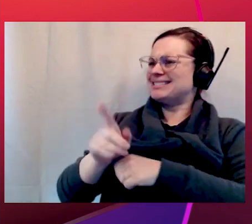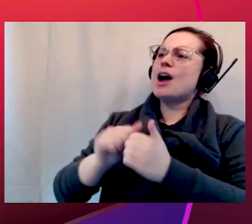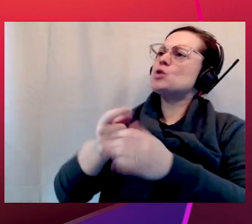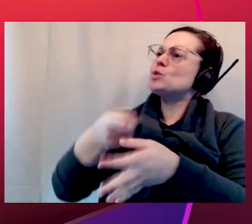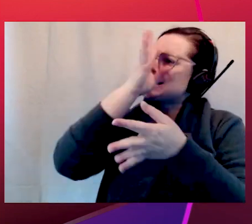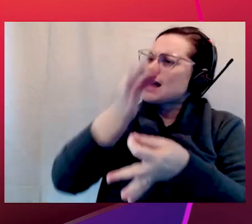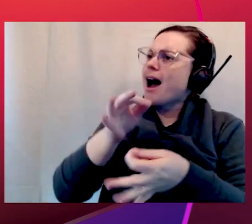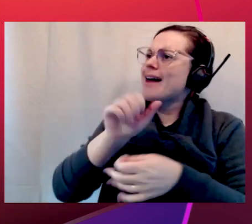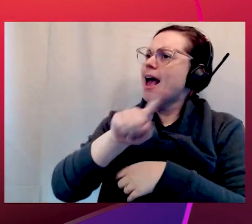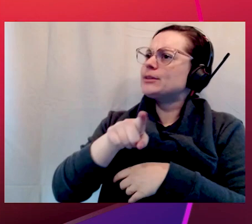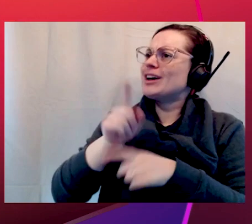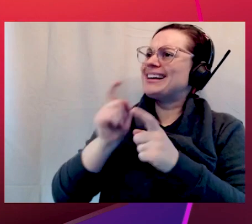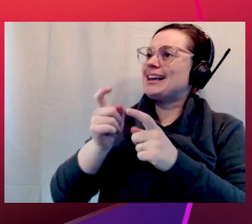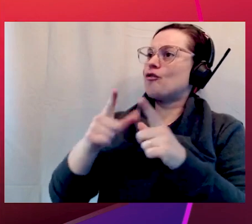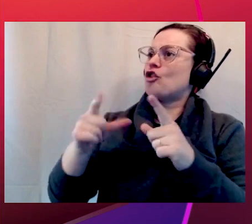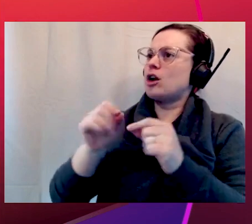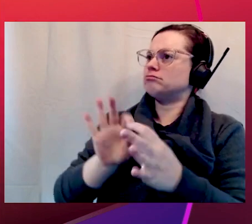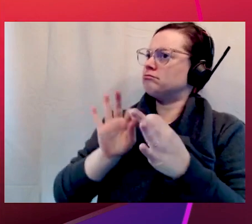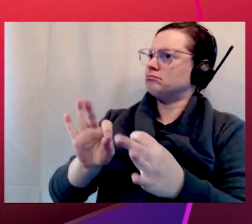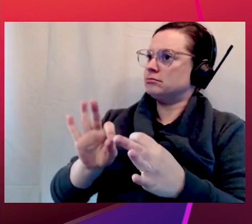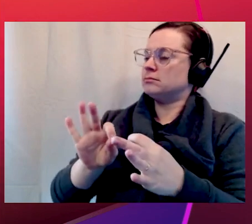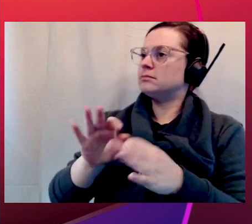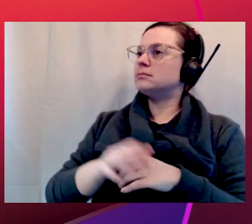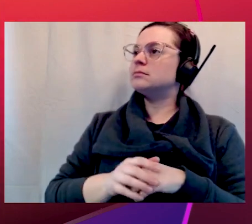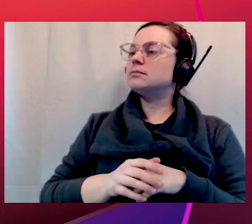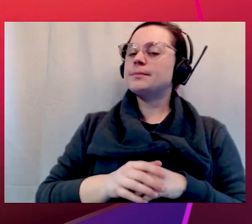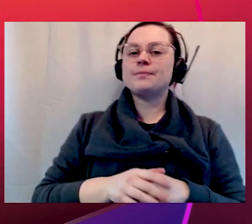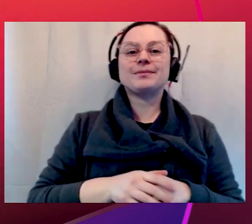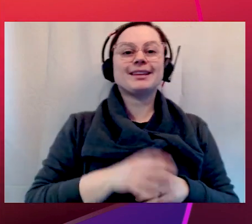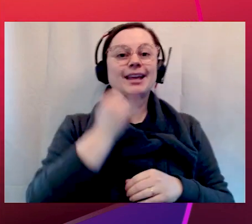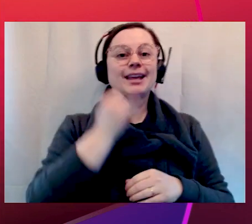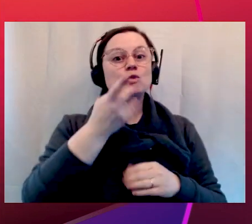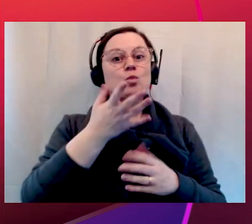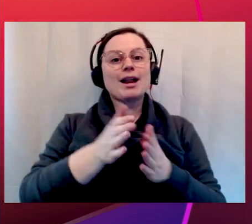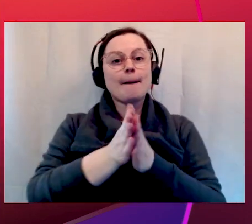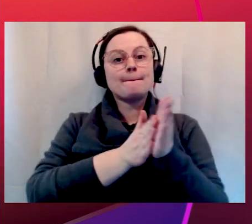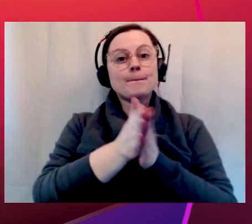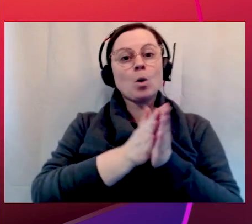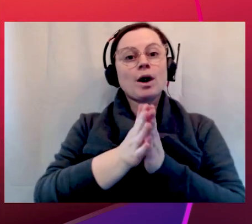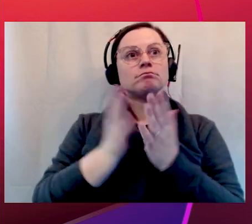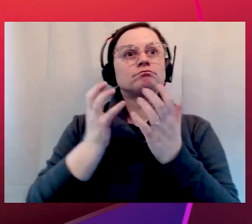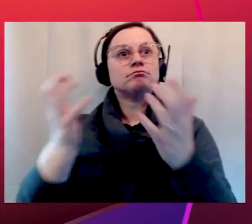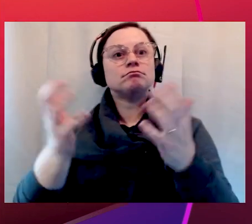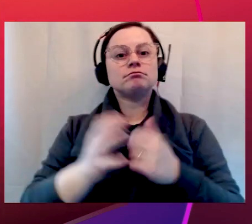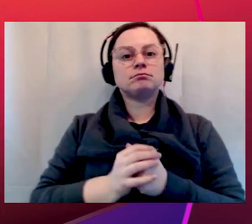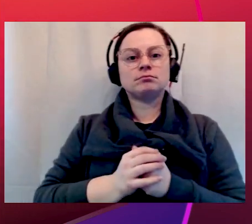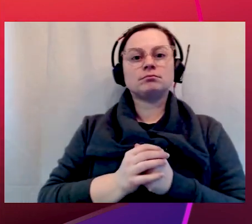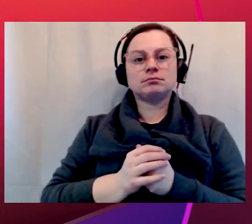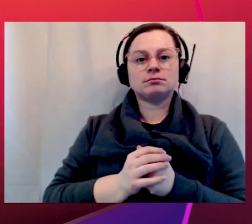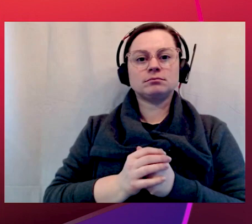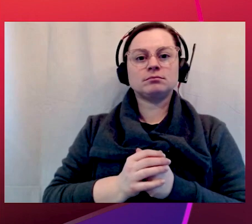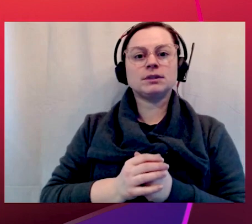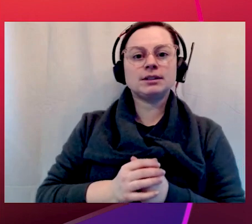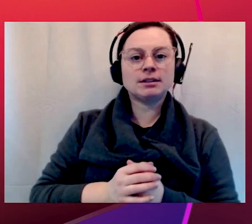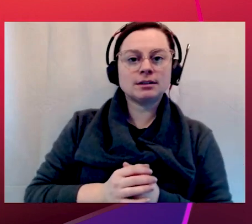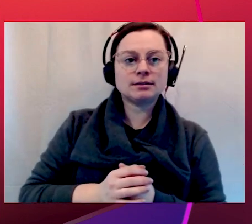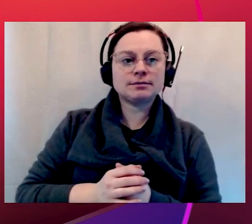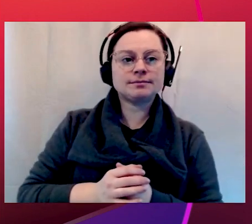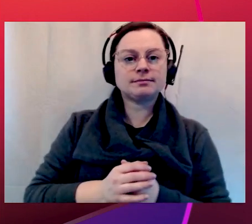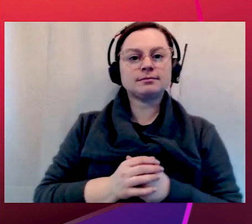for what you're trying to achieve? Well, if you're looking to, you know, motivate them or give them a gift that and help pre-check, and help pre-check. Yeah. And help